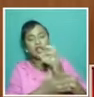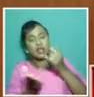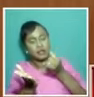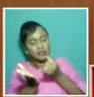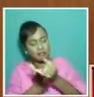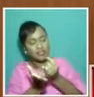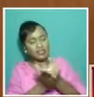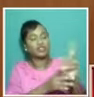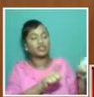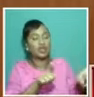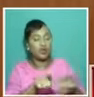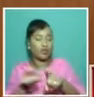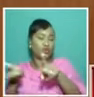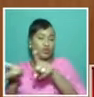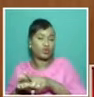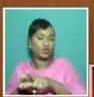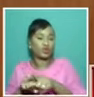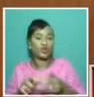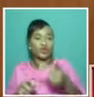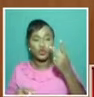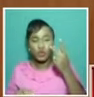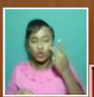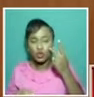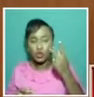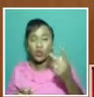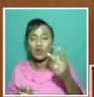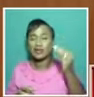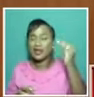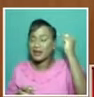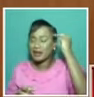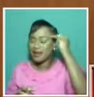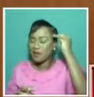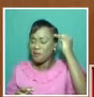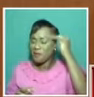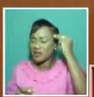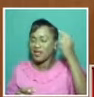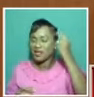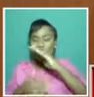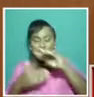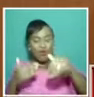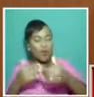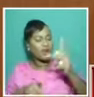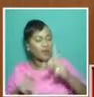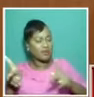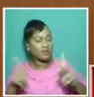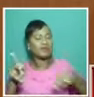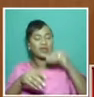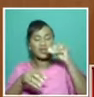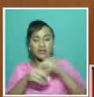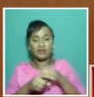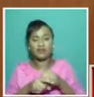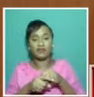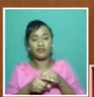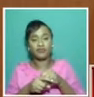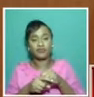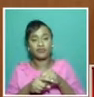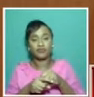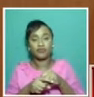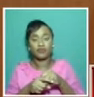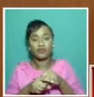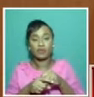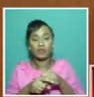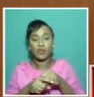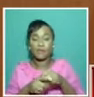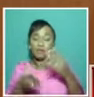to look at the mental capacity of all the people involved. Because while, you know, you can arrest one or